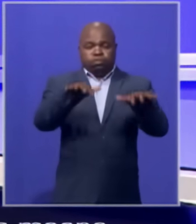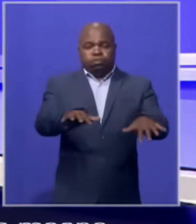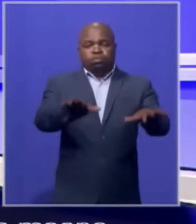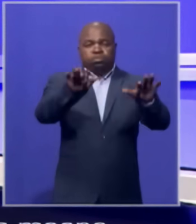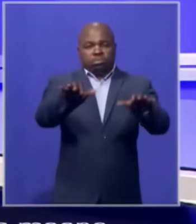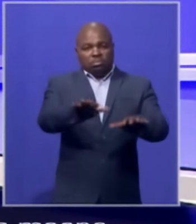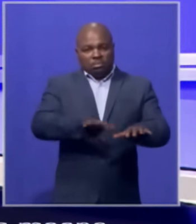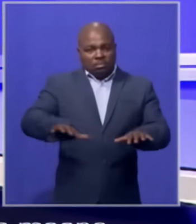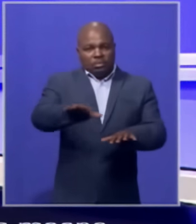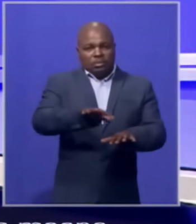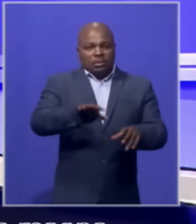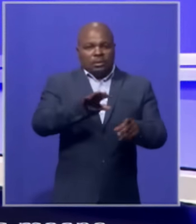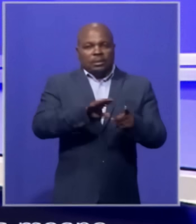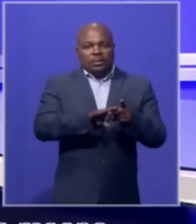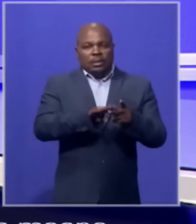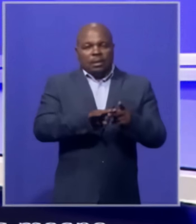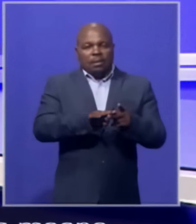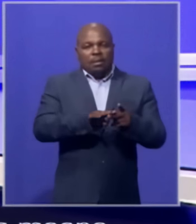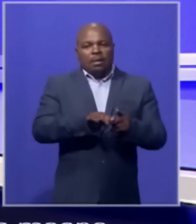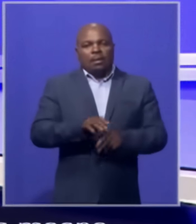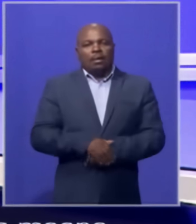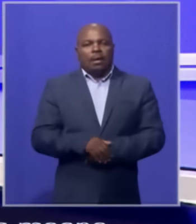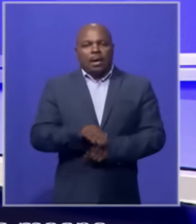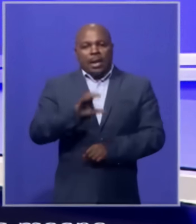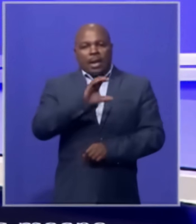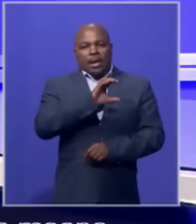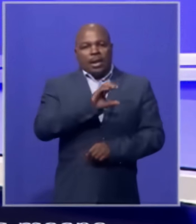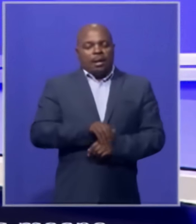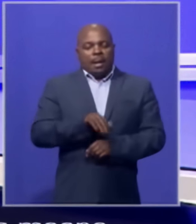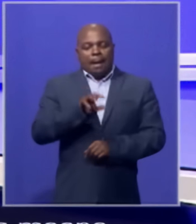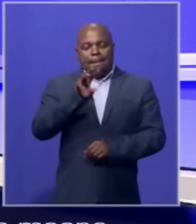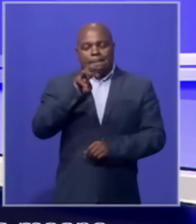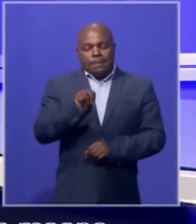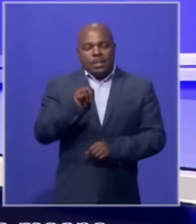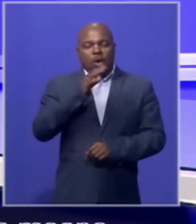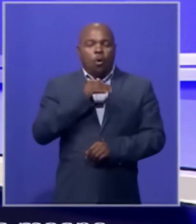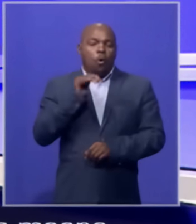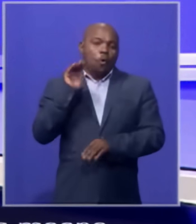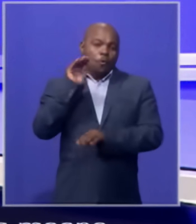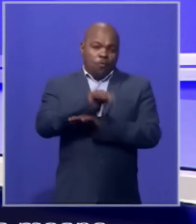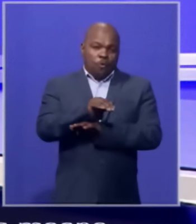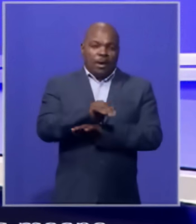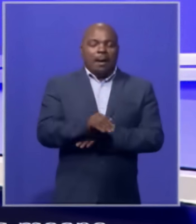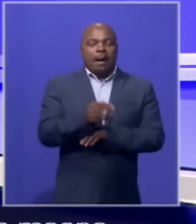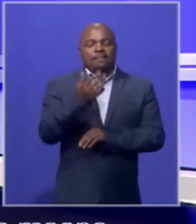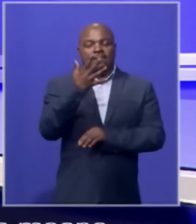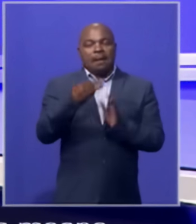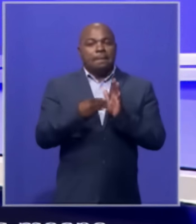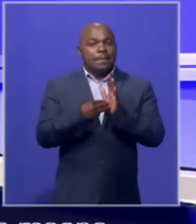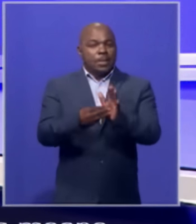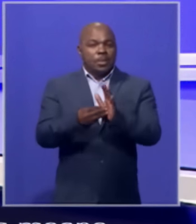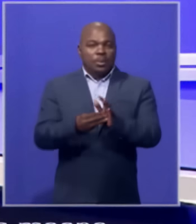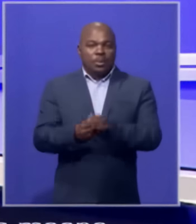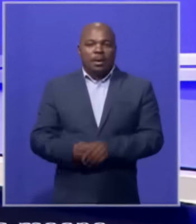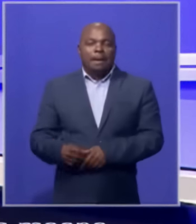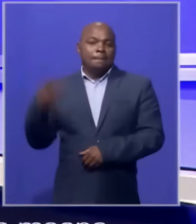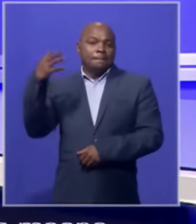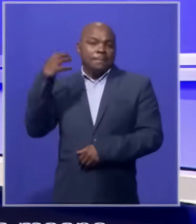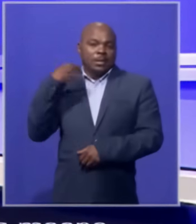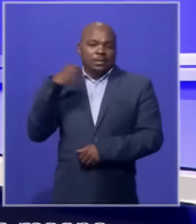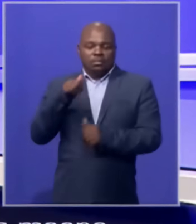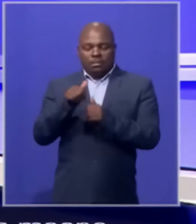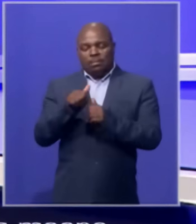le la bogolo bja di cubic meter tše dimilione tše 5. Motlatšatona wa metsi le la Tšhila David Mahlobo o